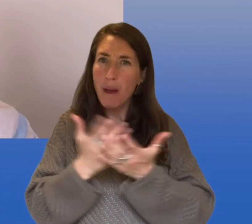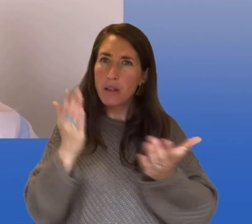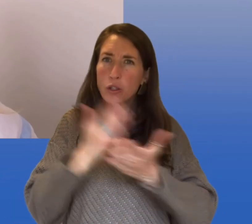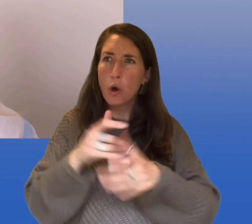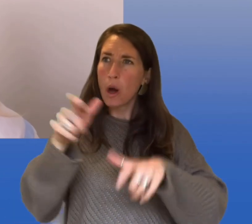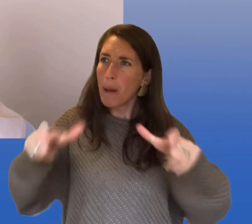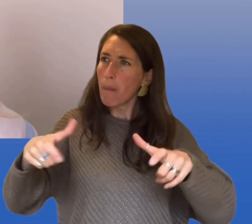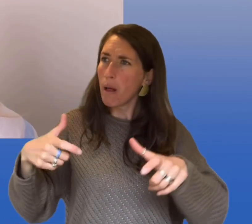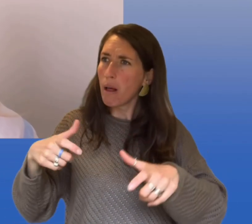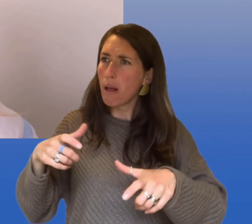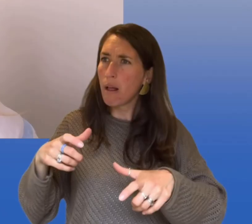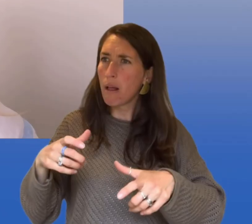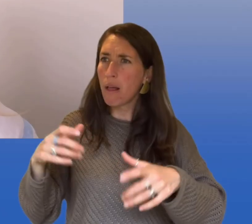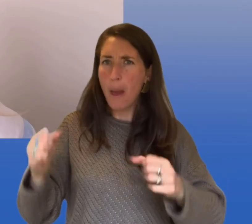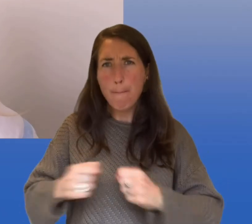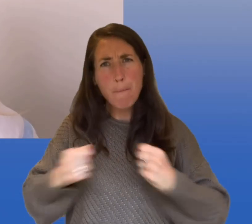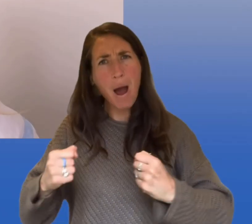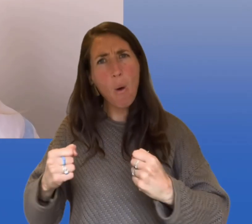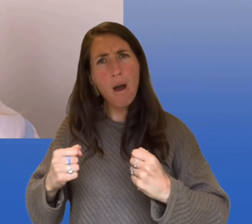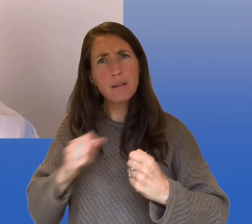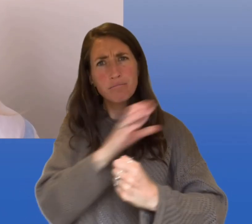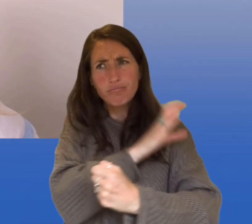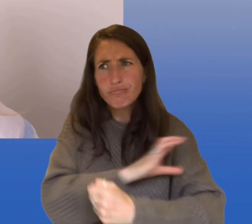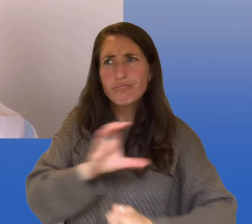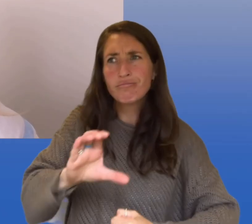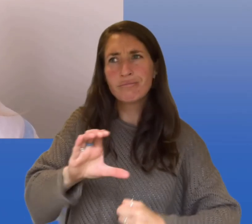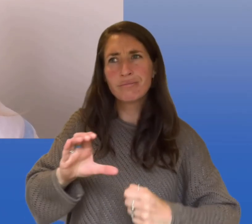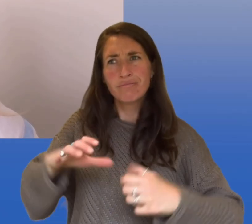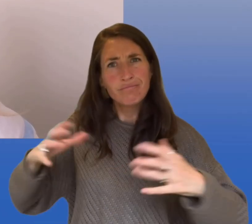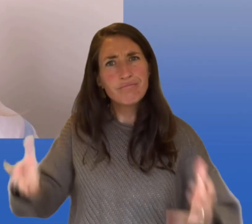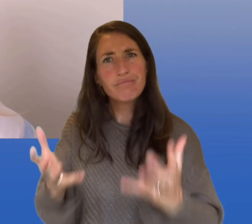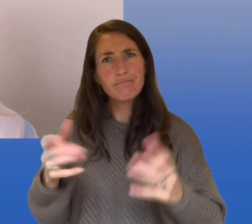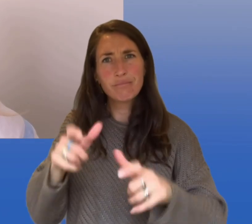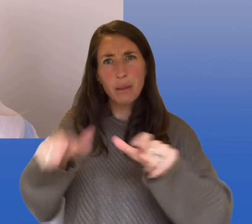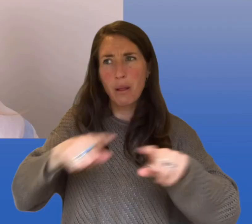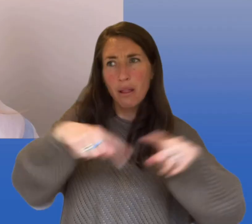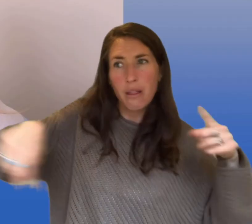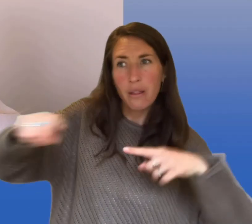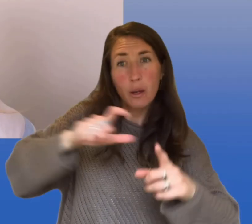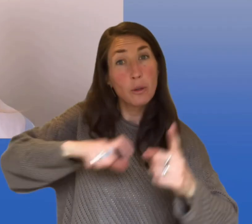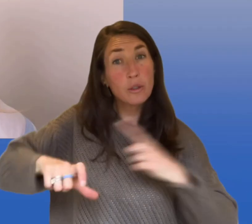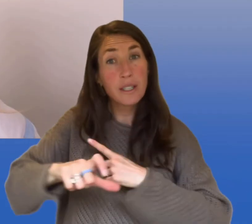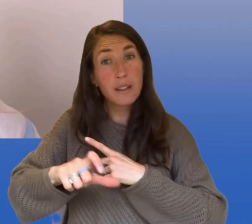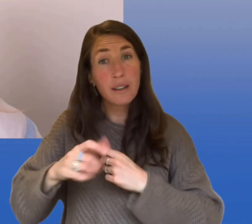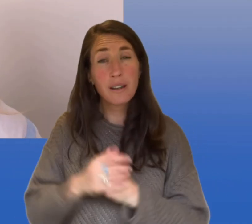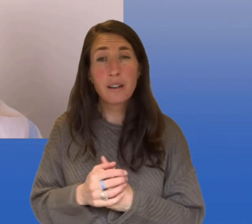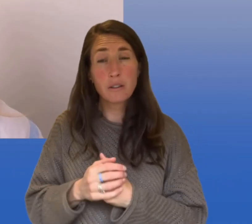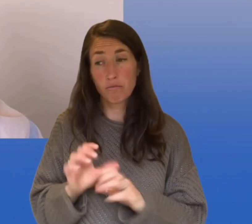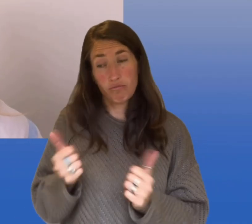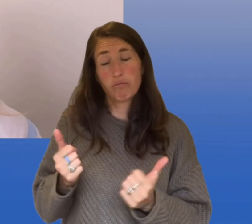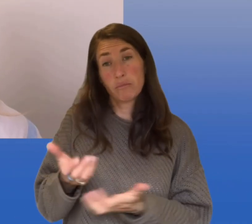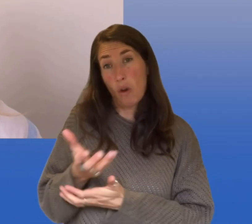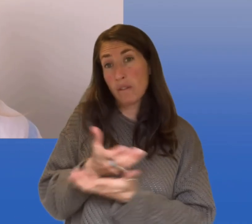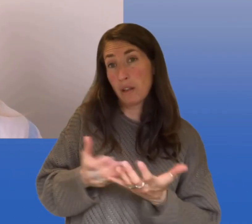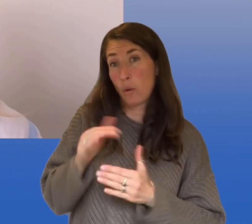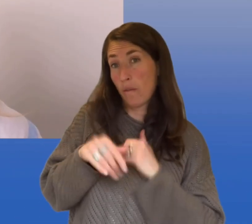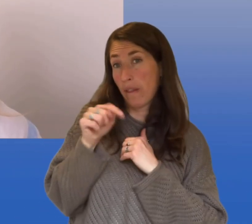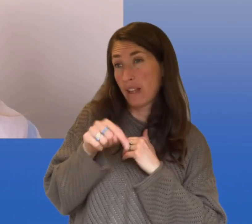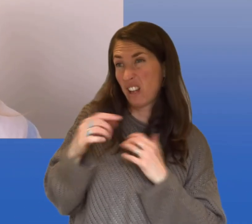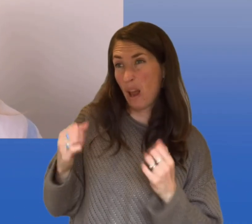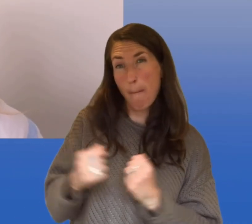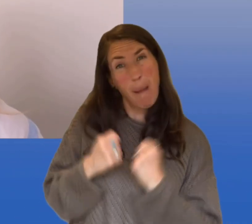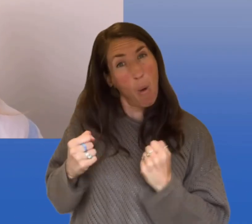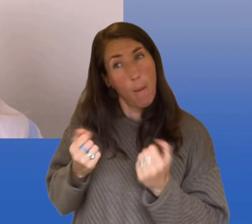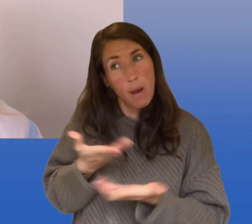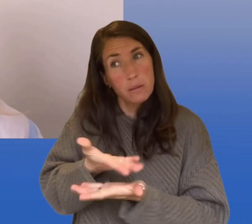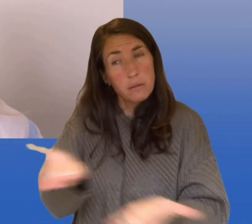aligned to how we do our refreshed strategy. So we had a really good conversation about it. And when we took the formal report through the board on